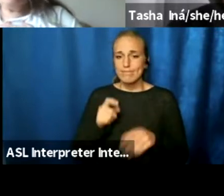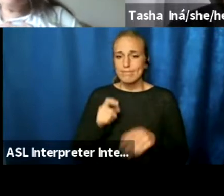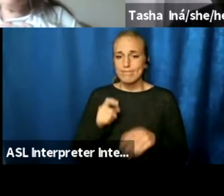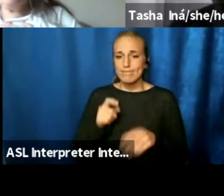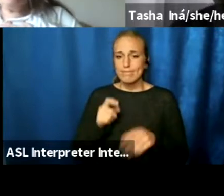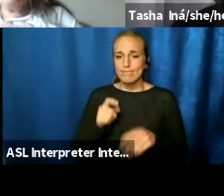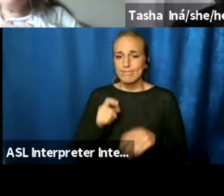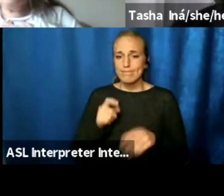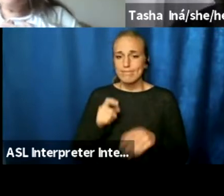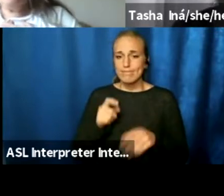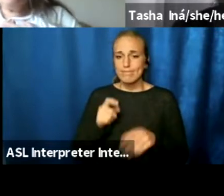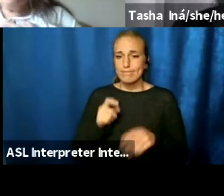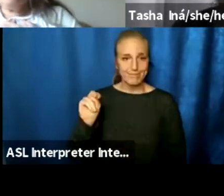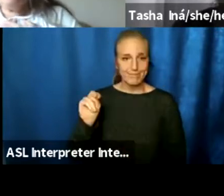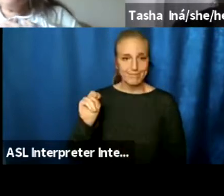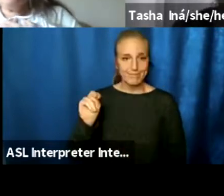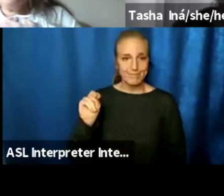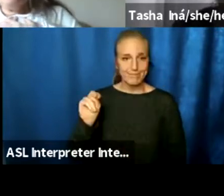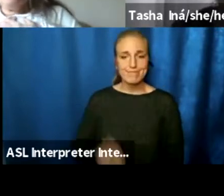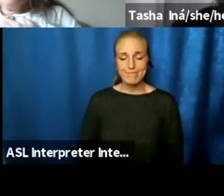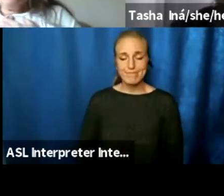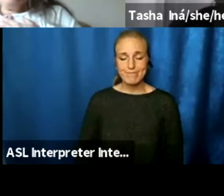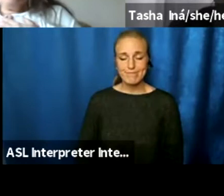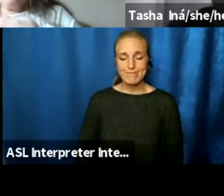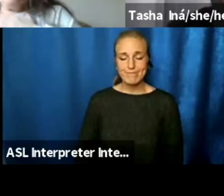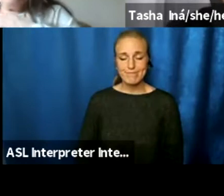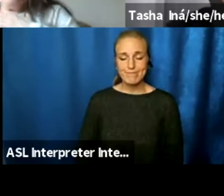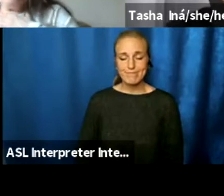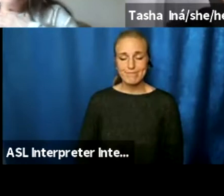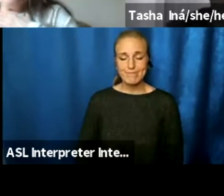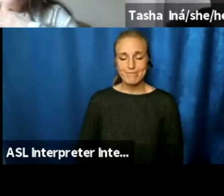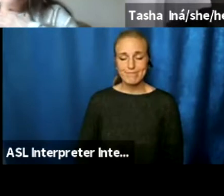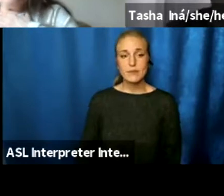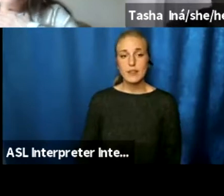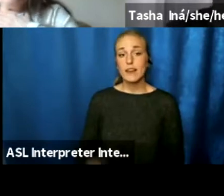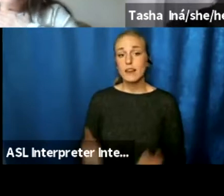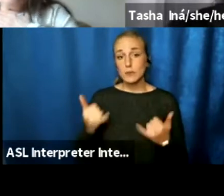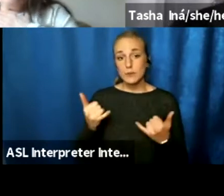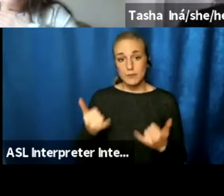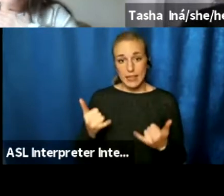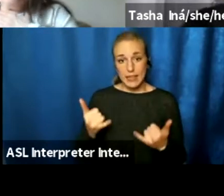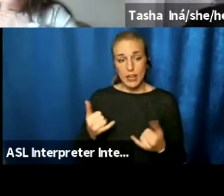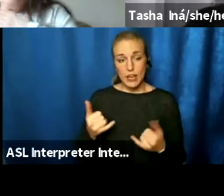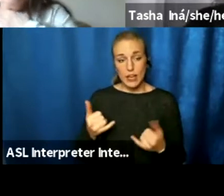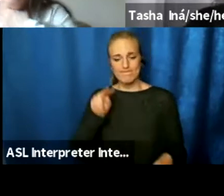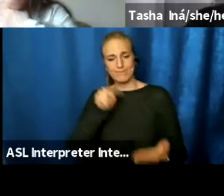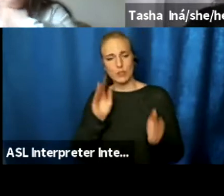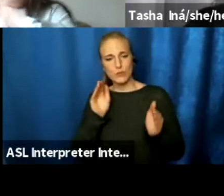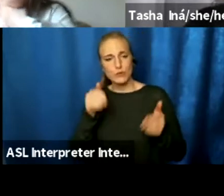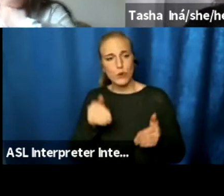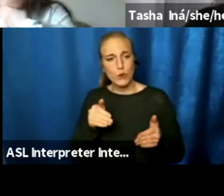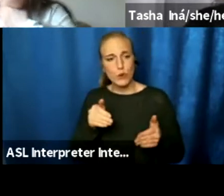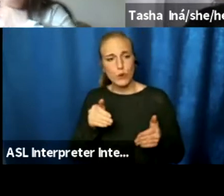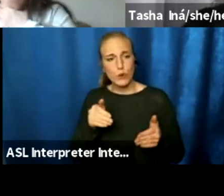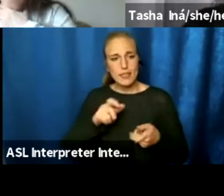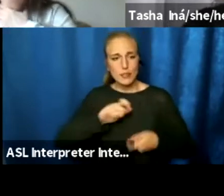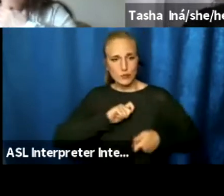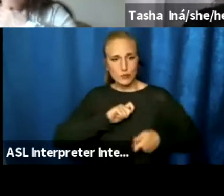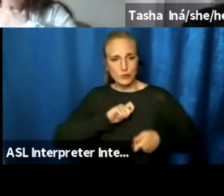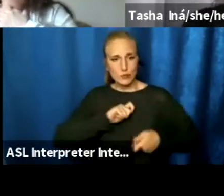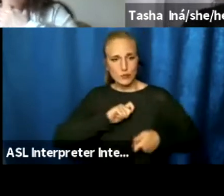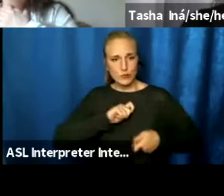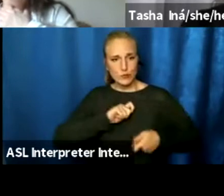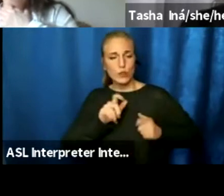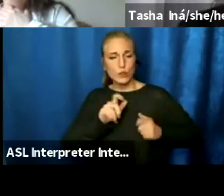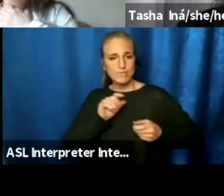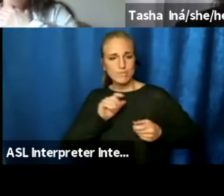So what we're going to do now to give this focused attention on what you are grieving is